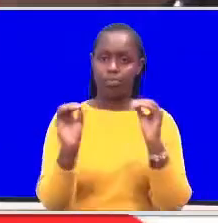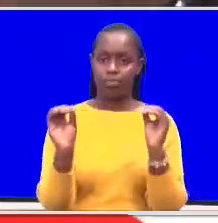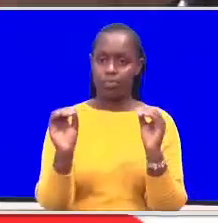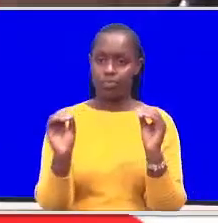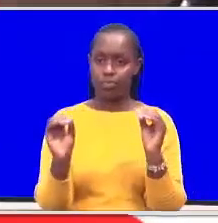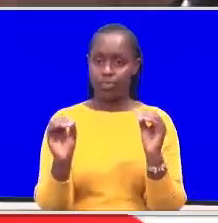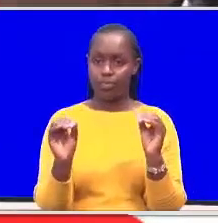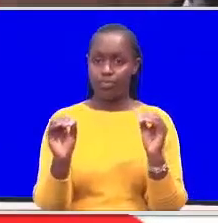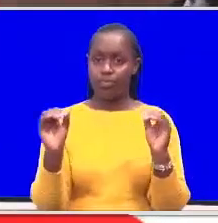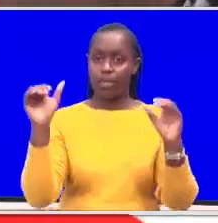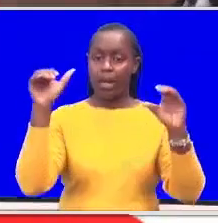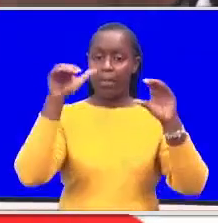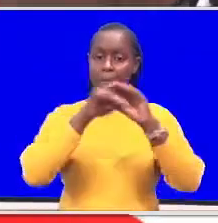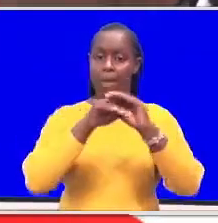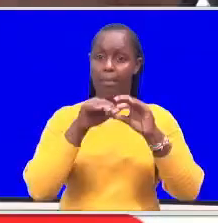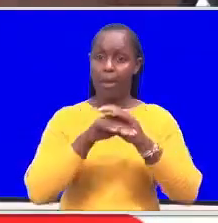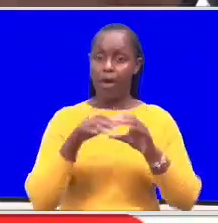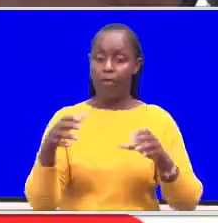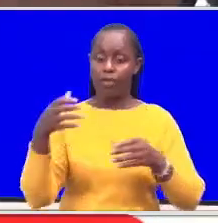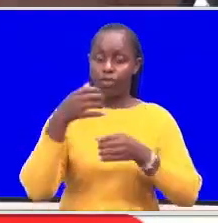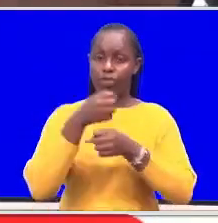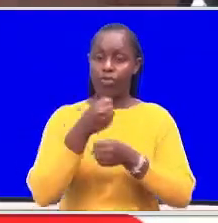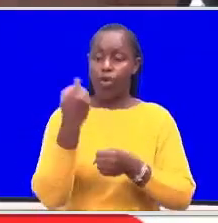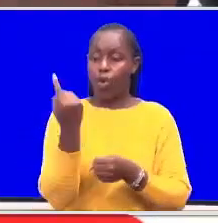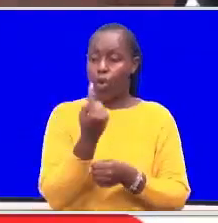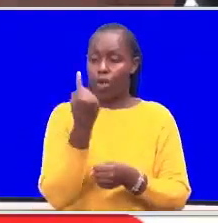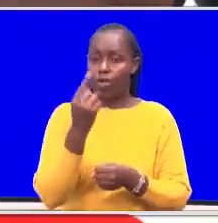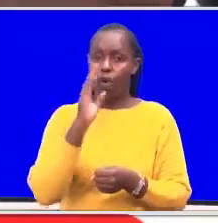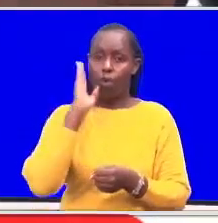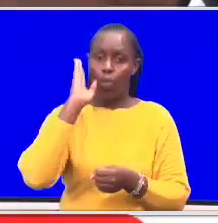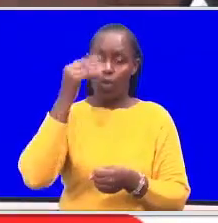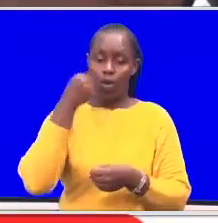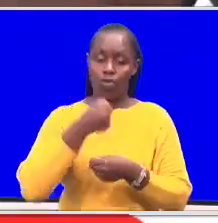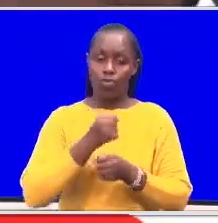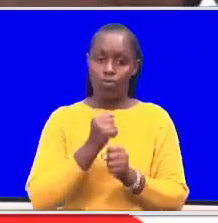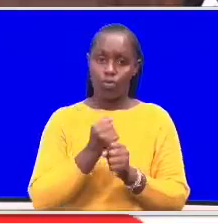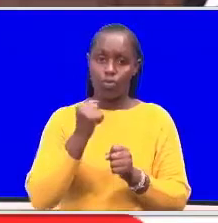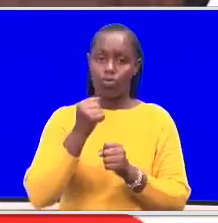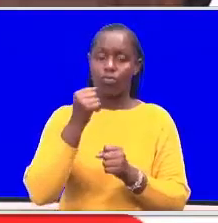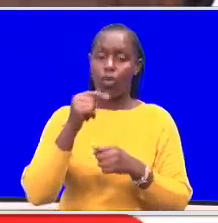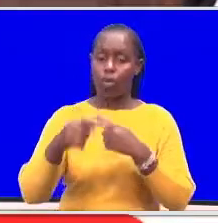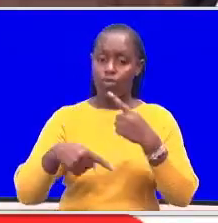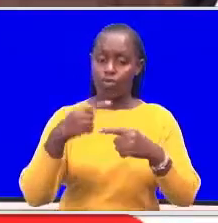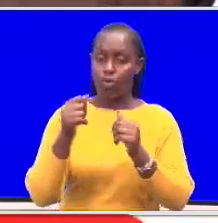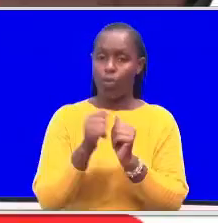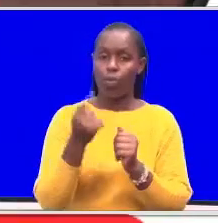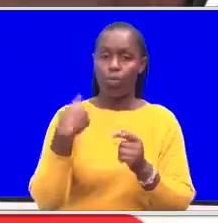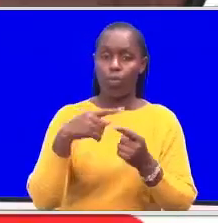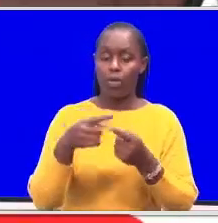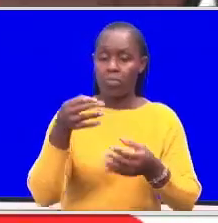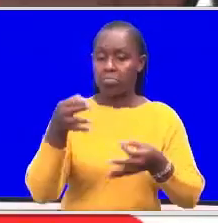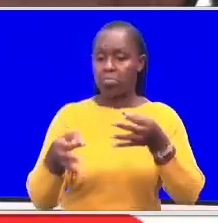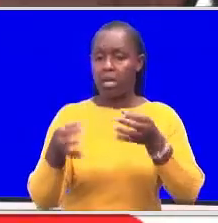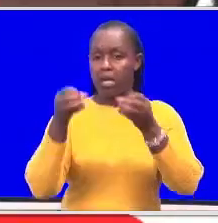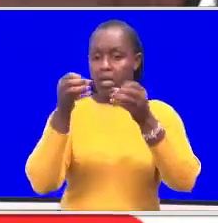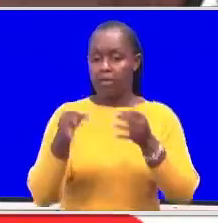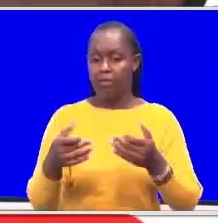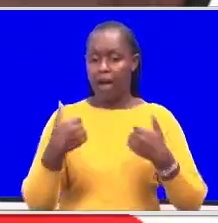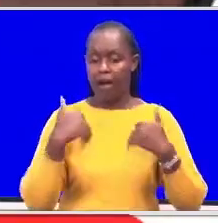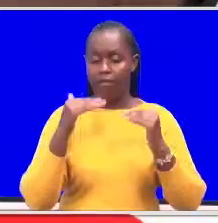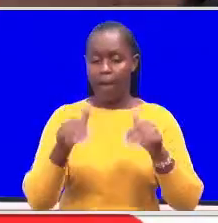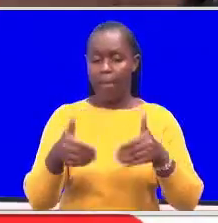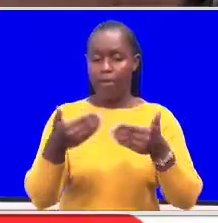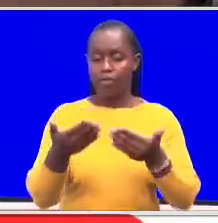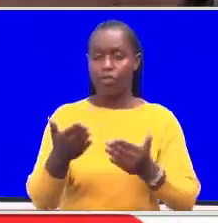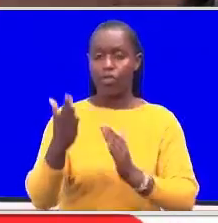That members of the association shall only conduct their proceedings after ascertainment that there is provision of armed